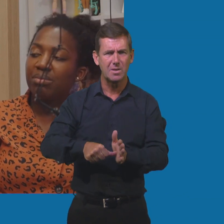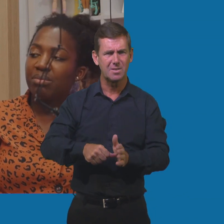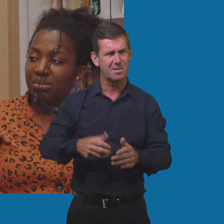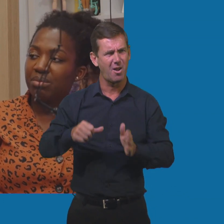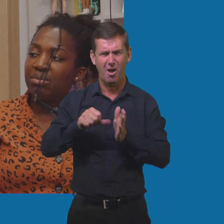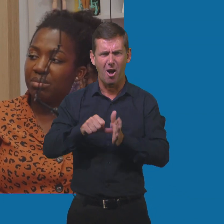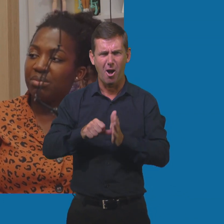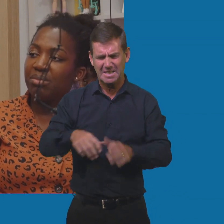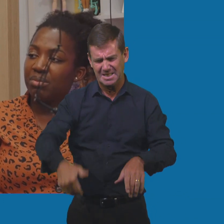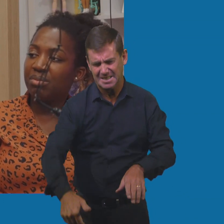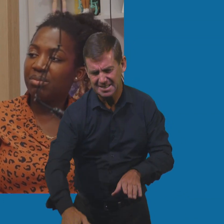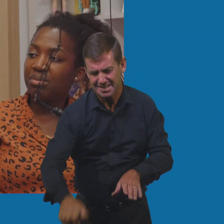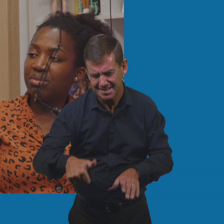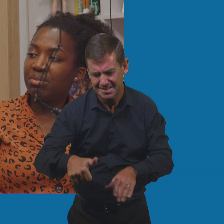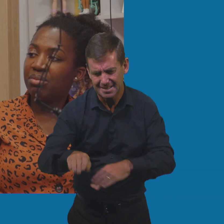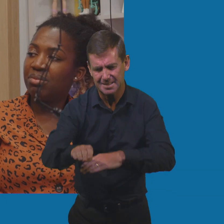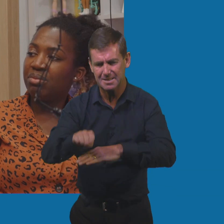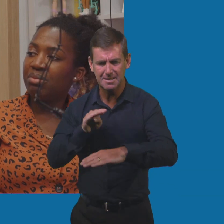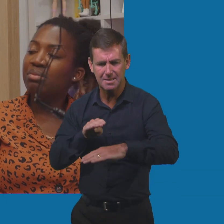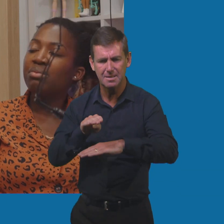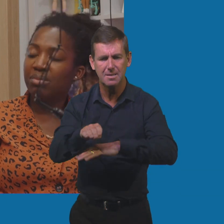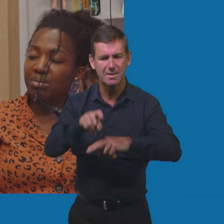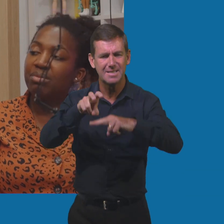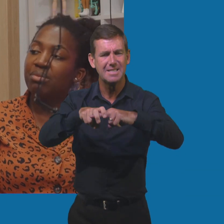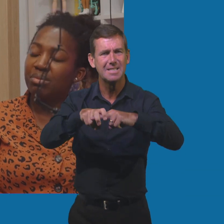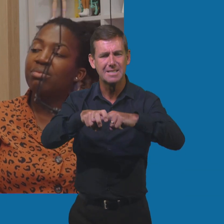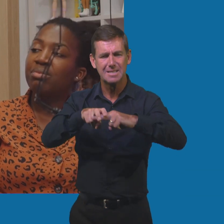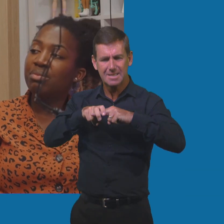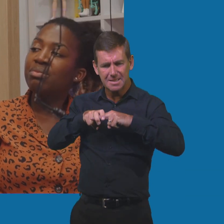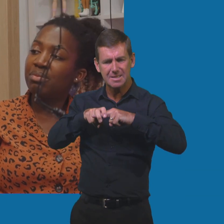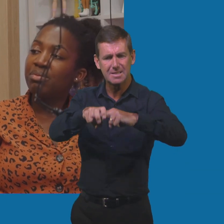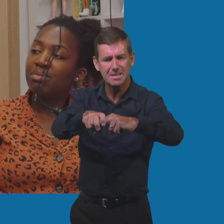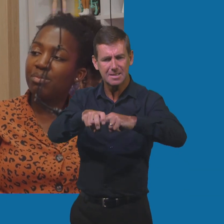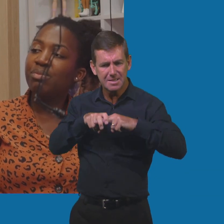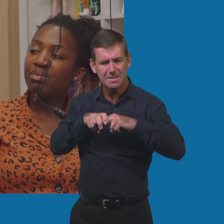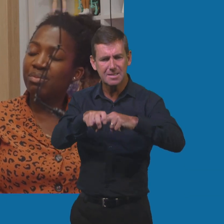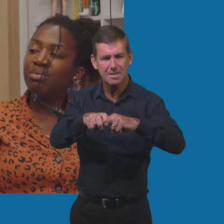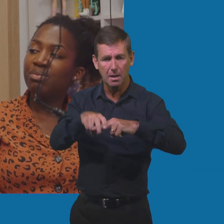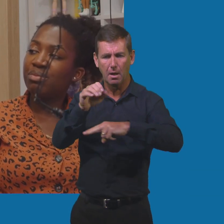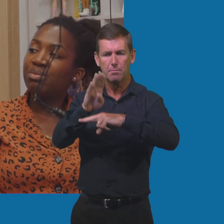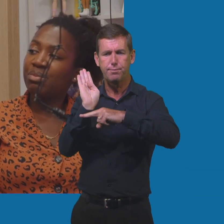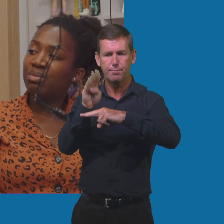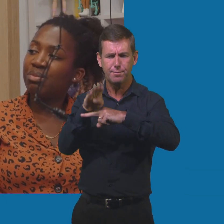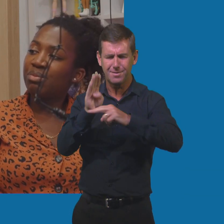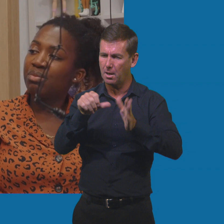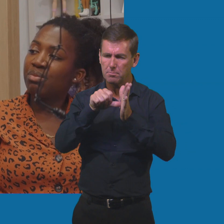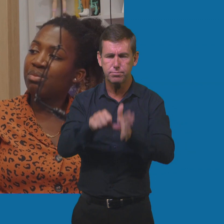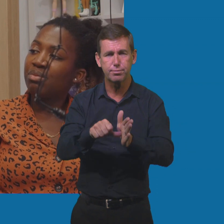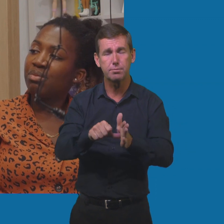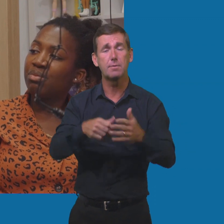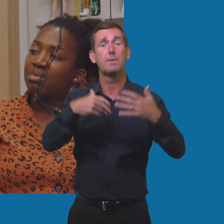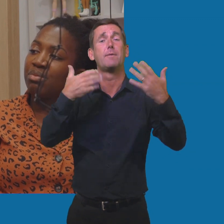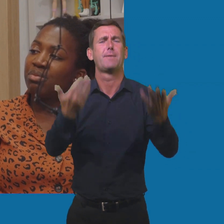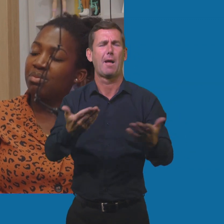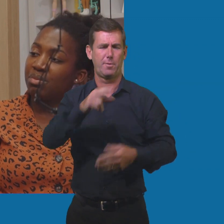to move a chair backwards and forwards. And obviously, if you don't have that, or that's not an option for you, then moving your seat is incredibly difficult. So a lot of cars now